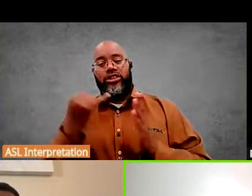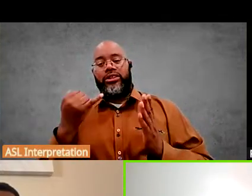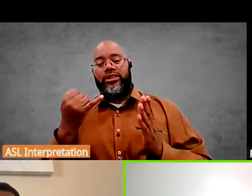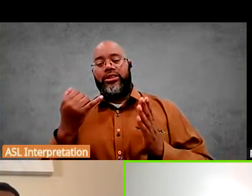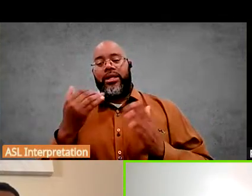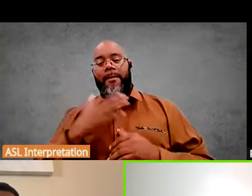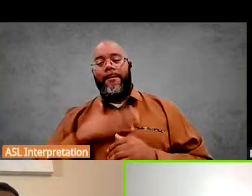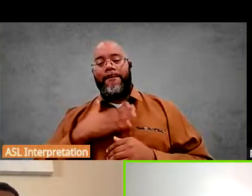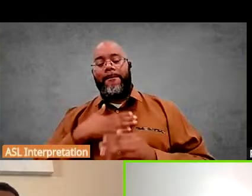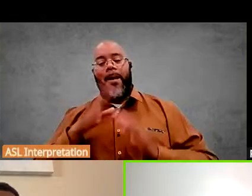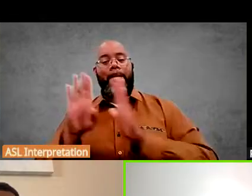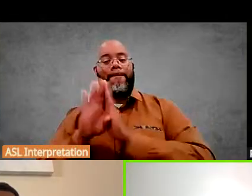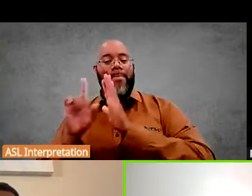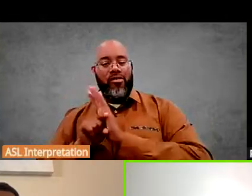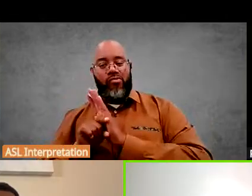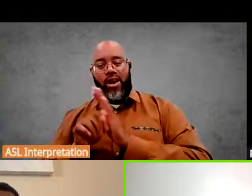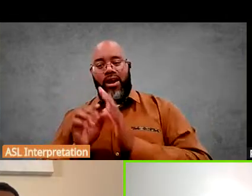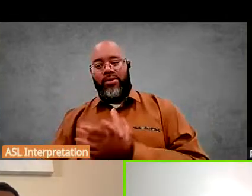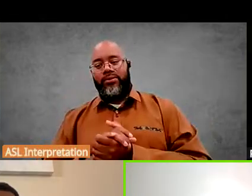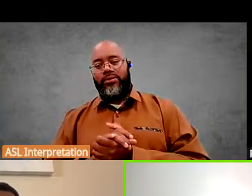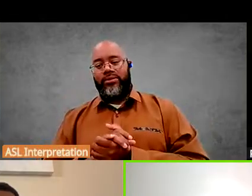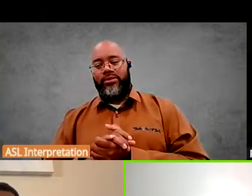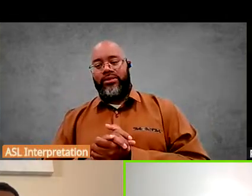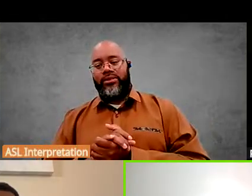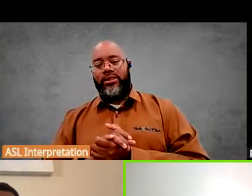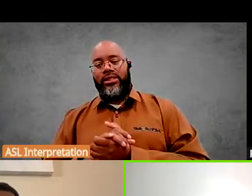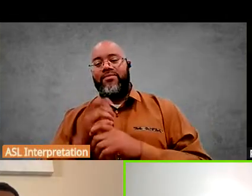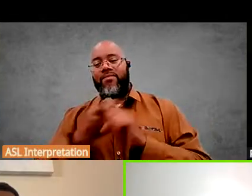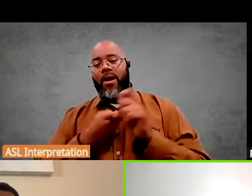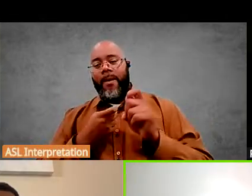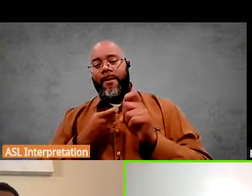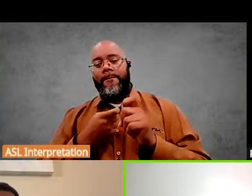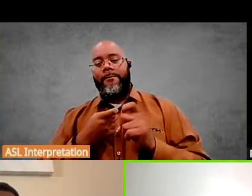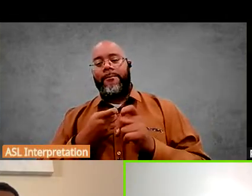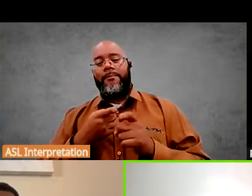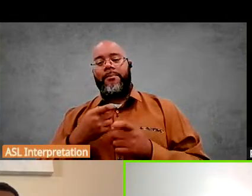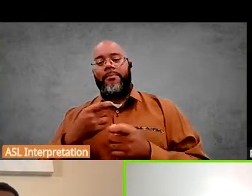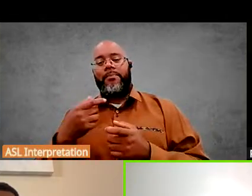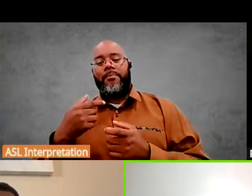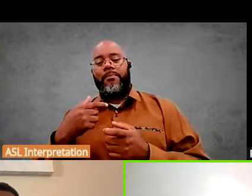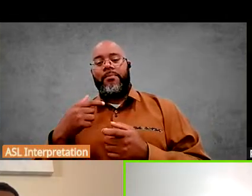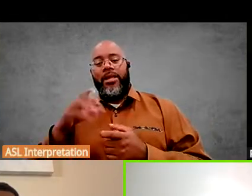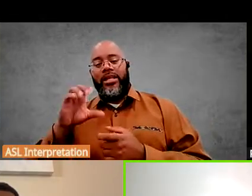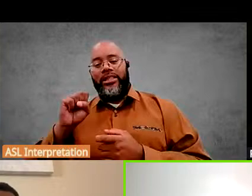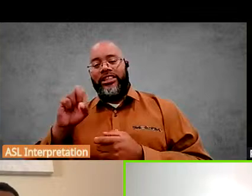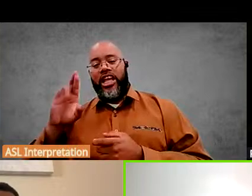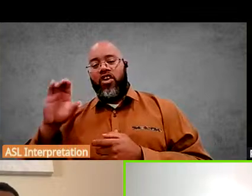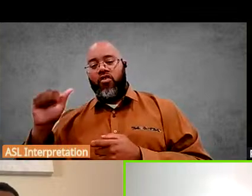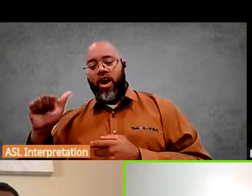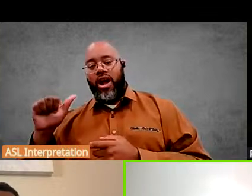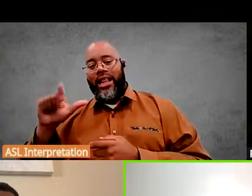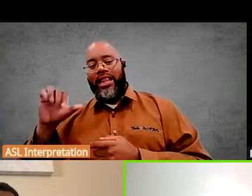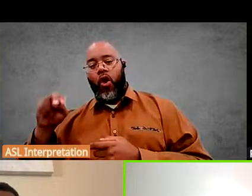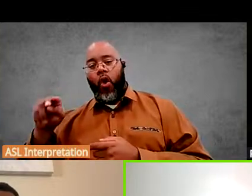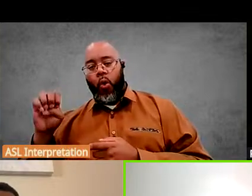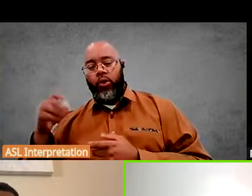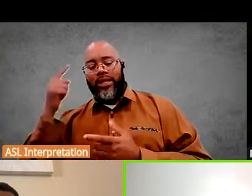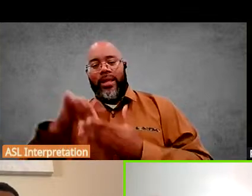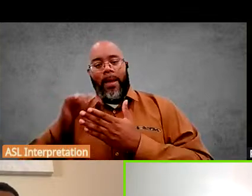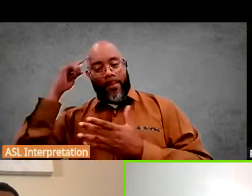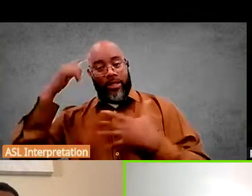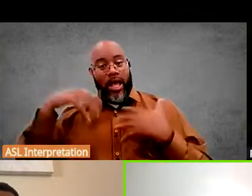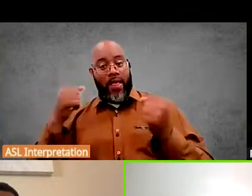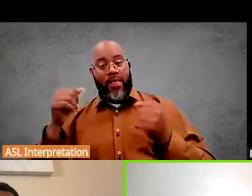my background, being from Sierra Leone and kind of seeing mental health issues really just